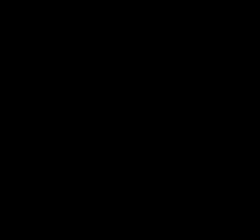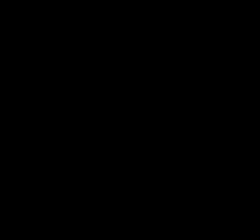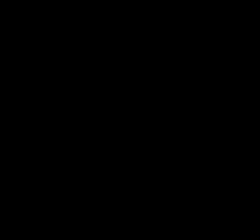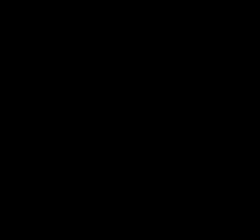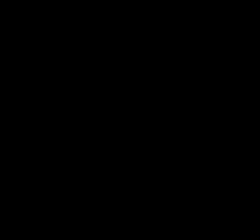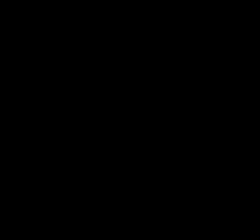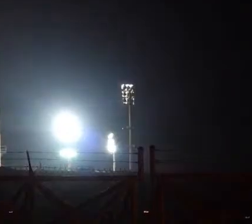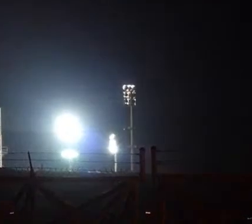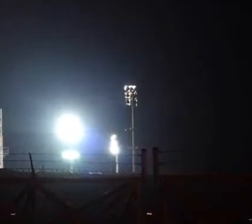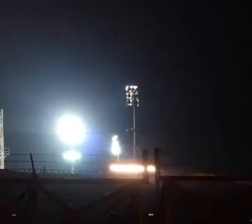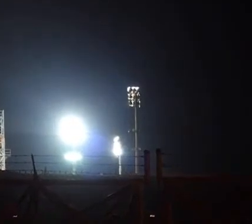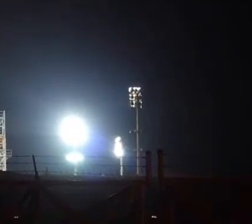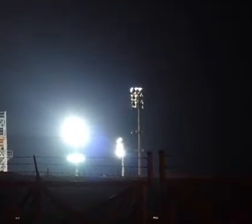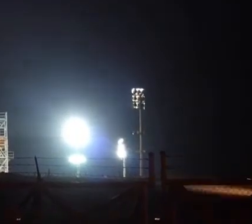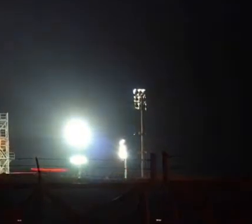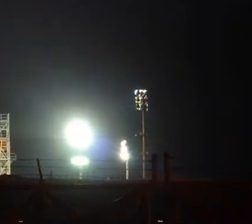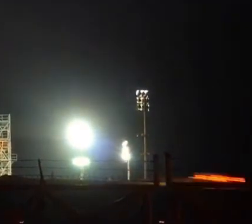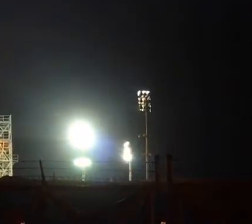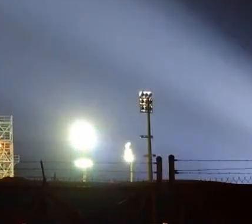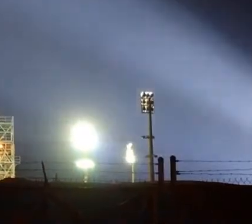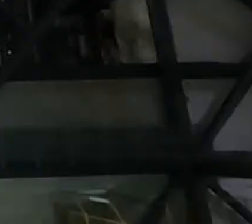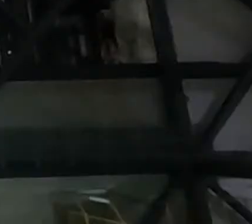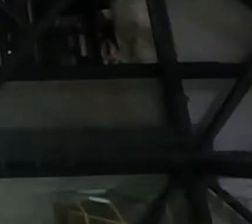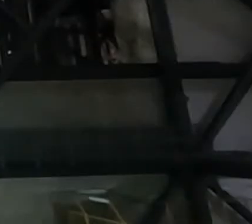And here we go.